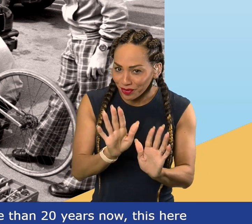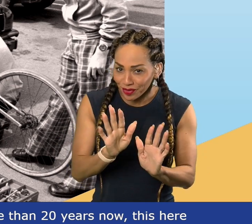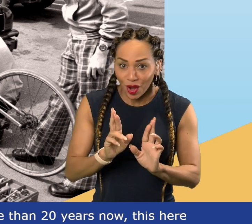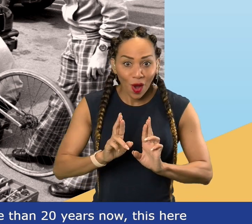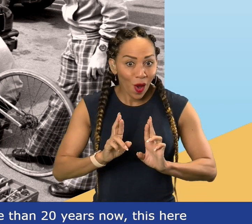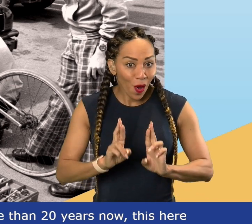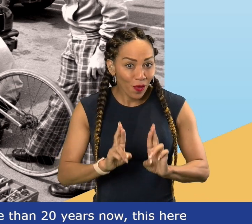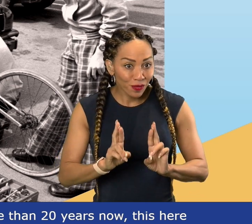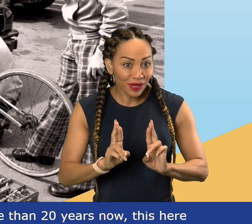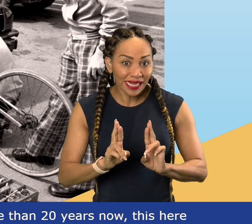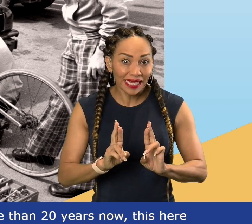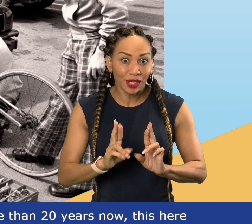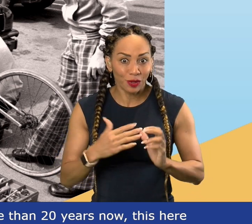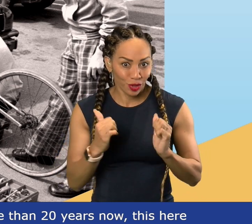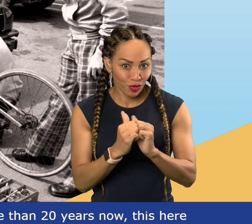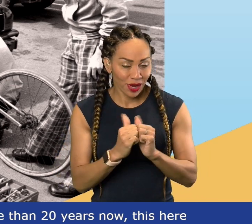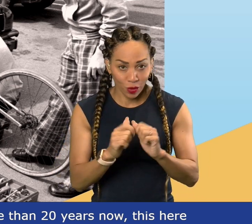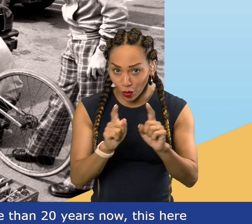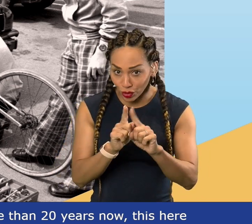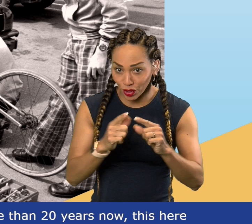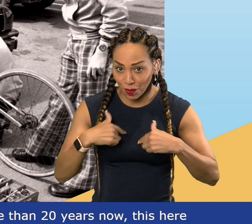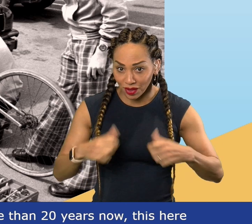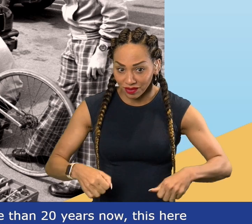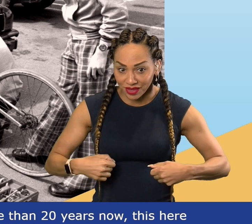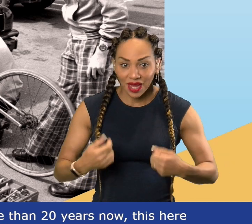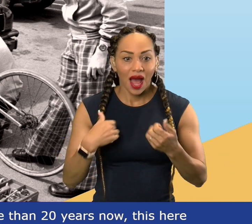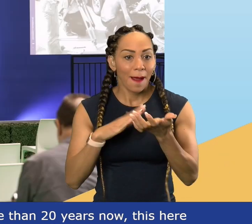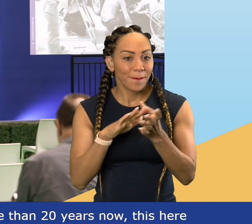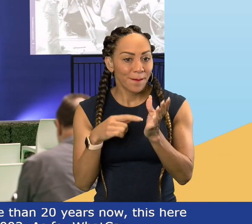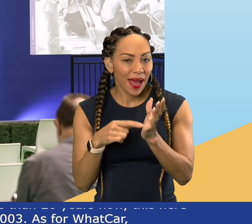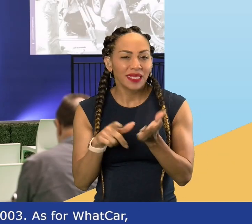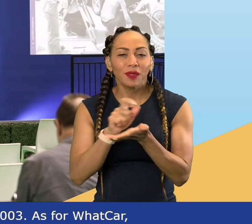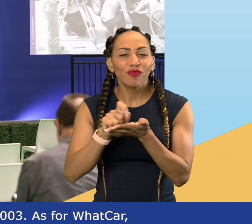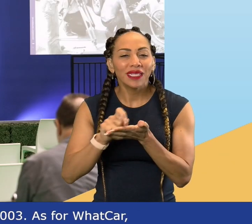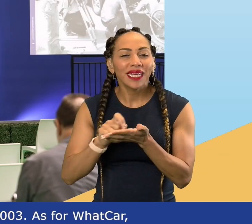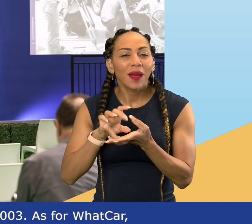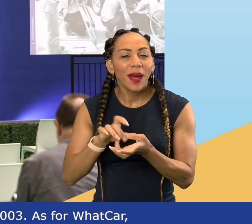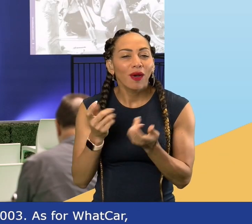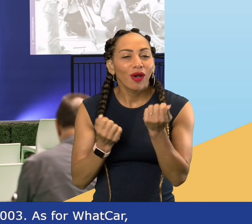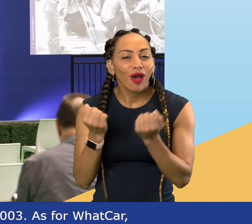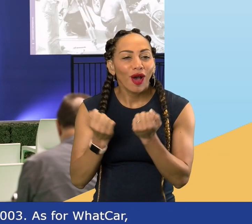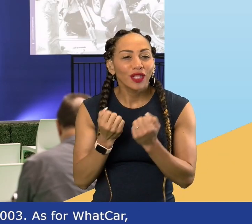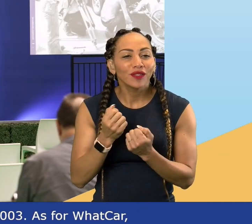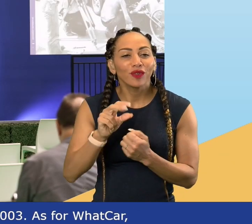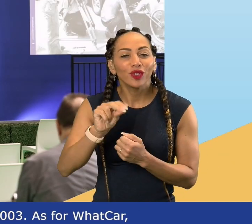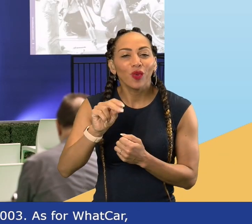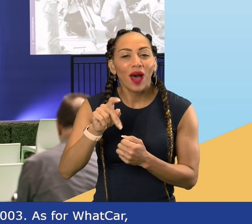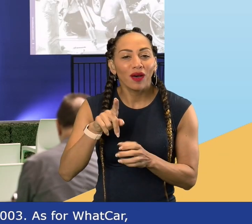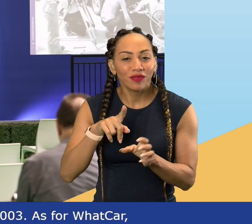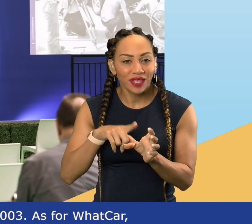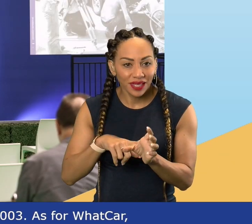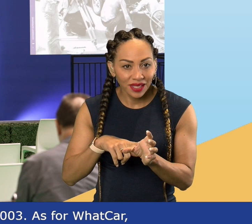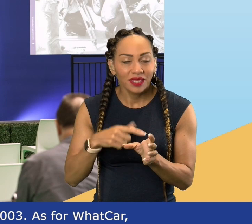have the trousers. I'm Matt. I've been writing about cars for 12 years now, and currently I write for Mobility